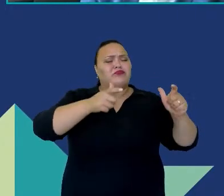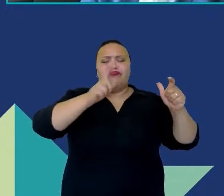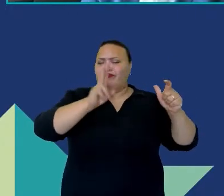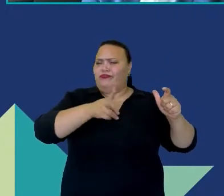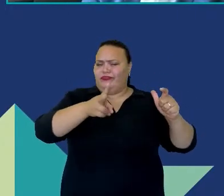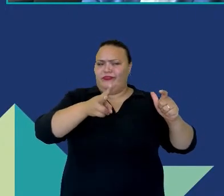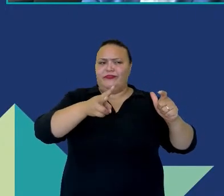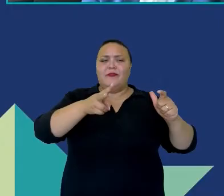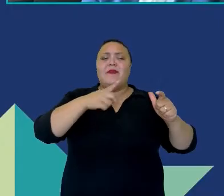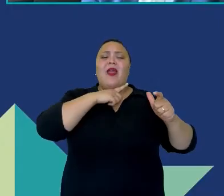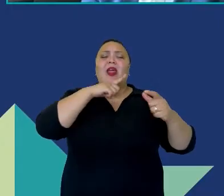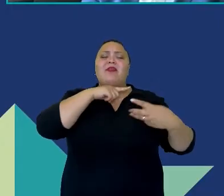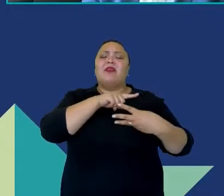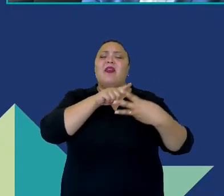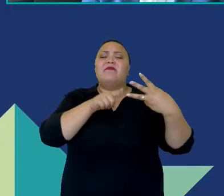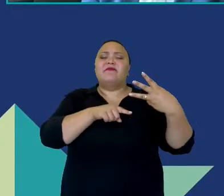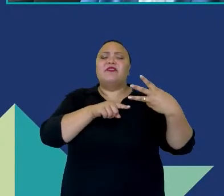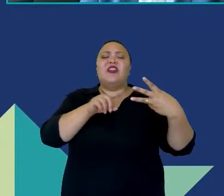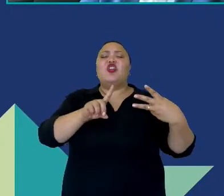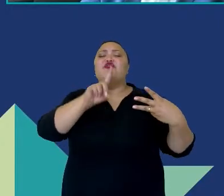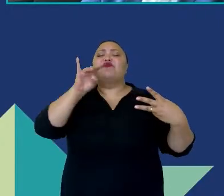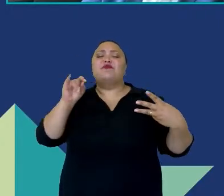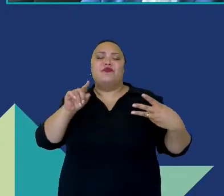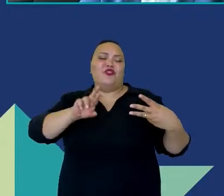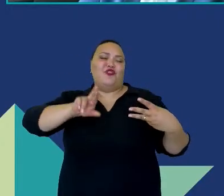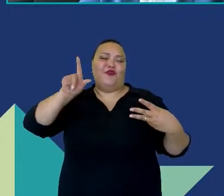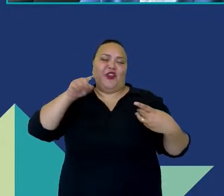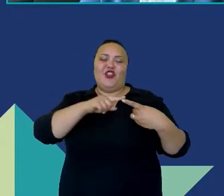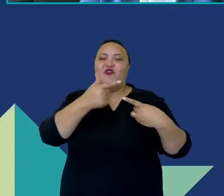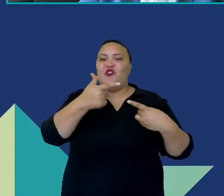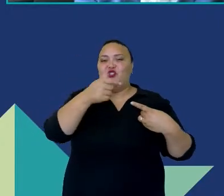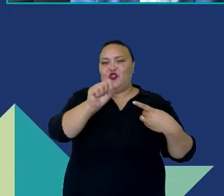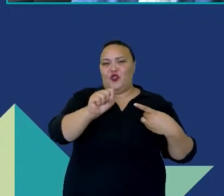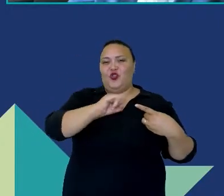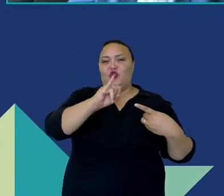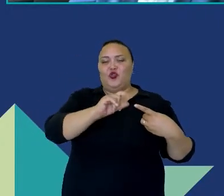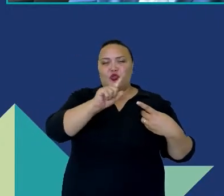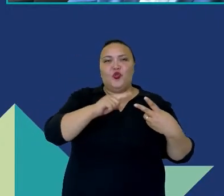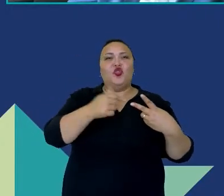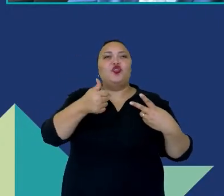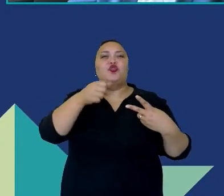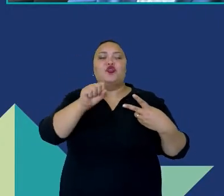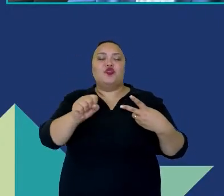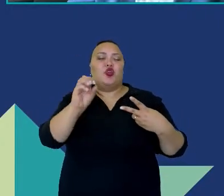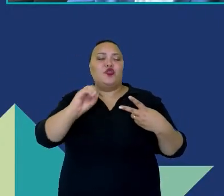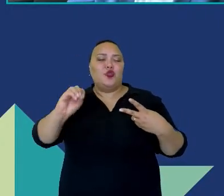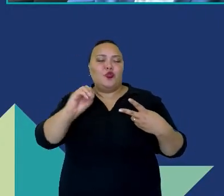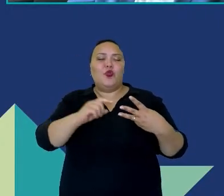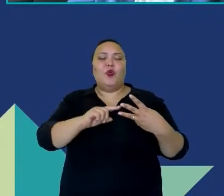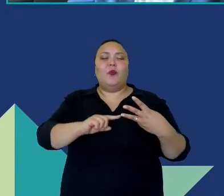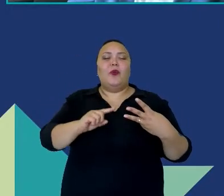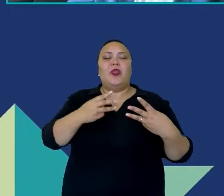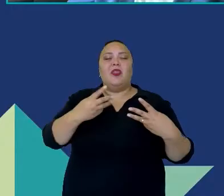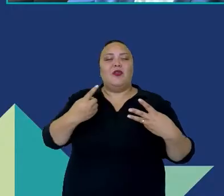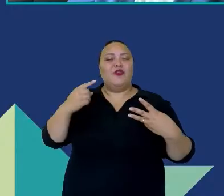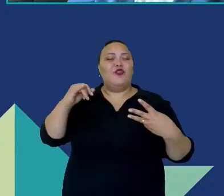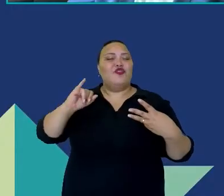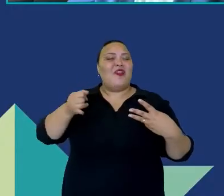28, October 18, and January. So what they do is they do it